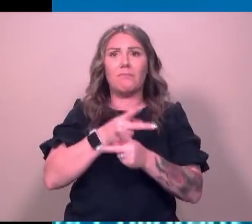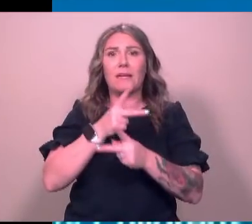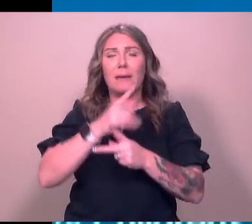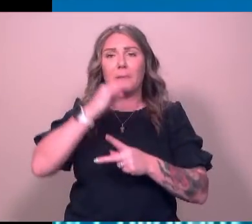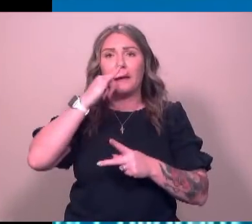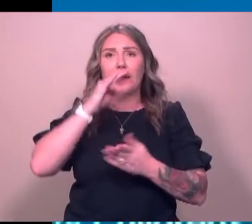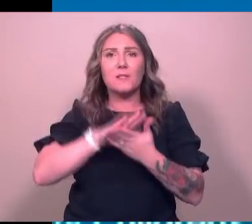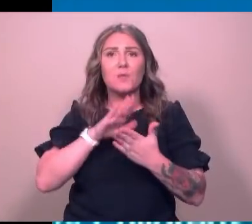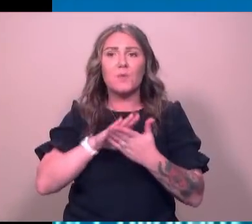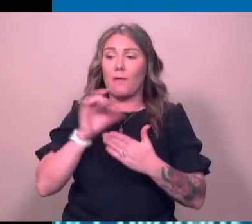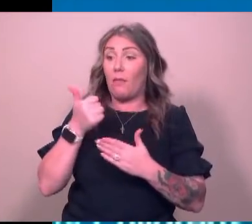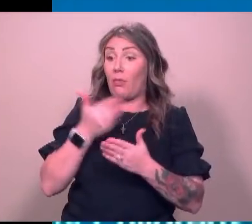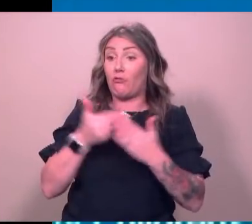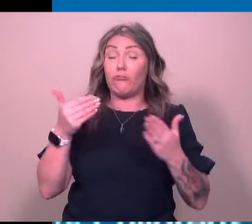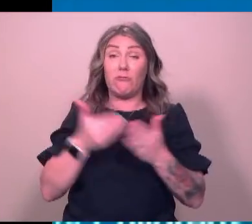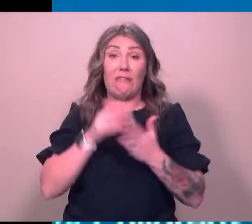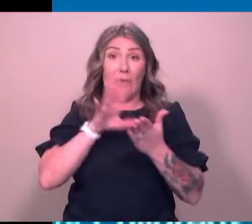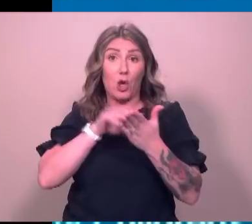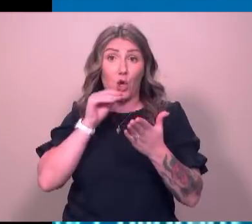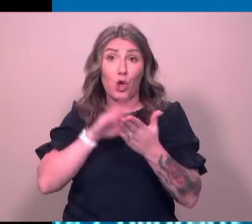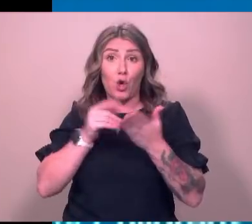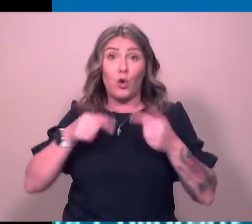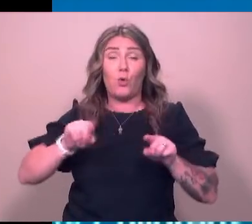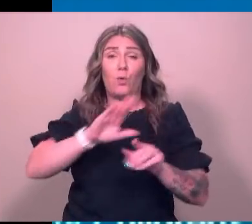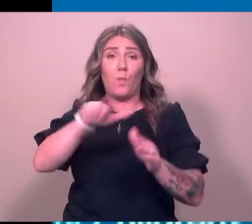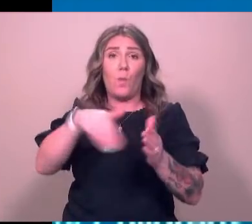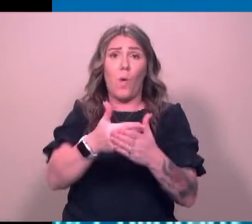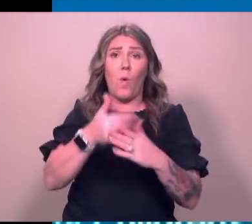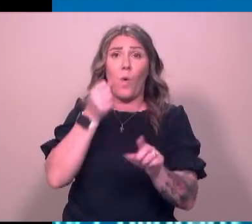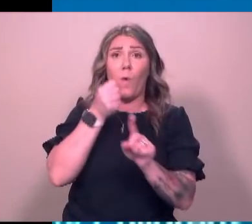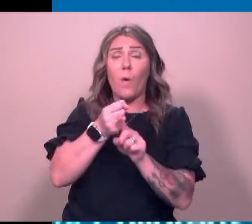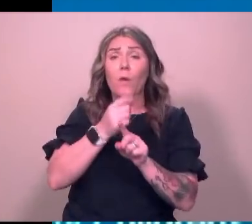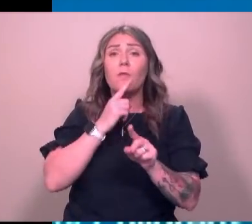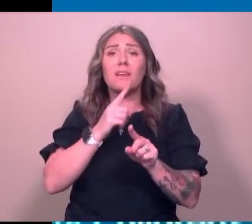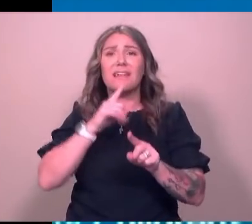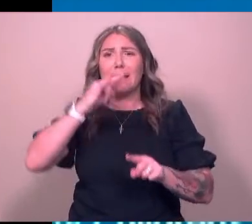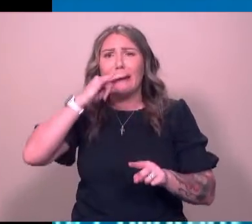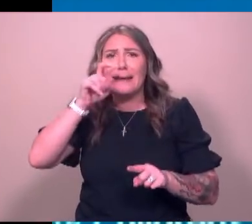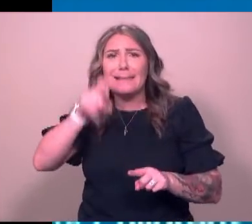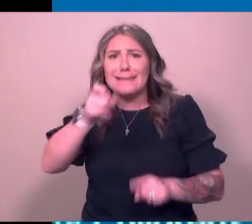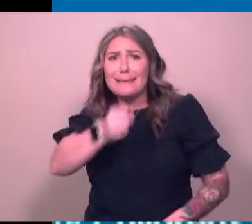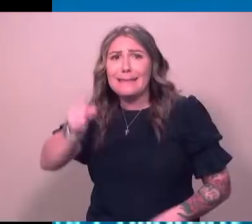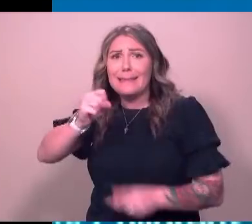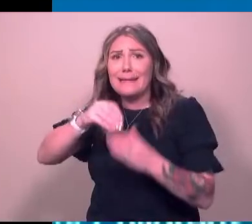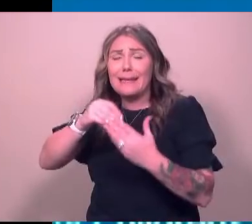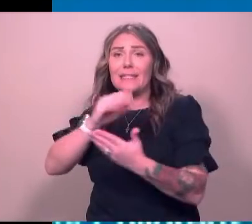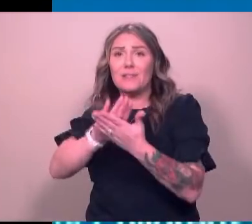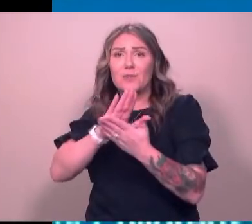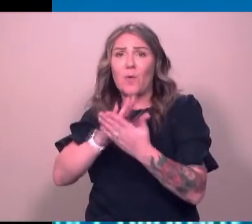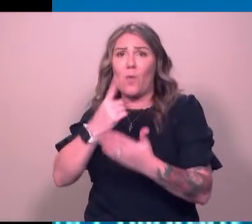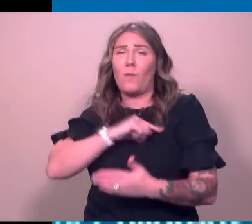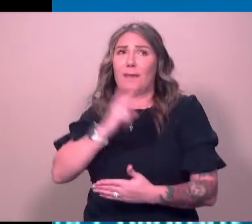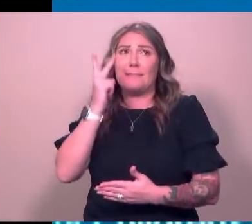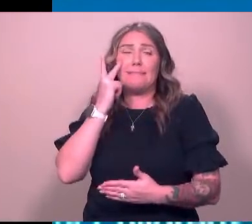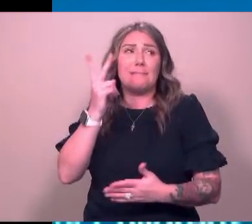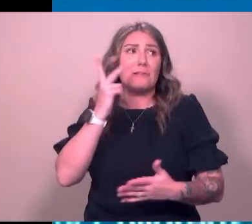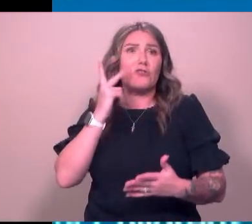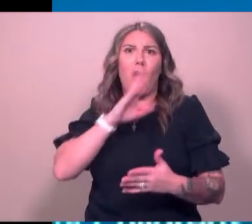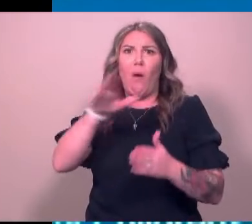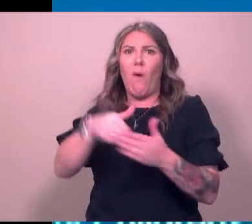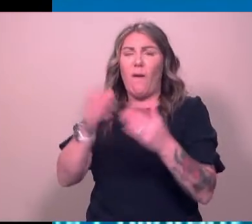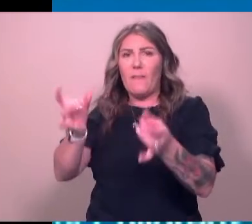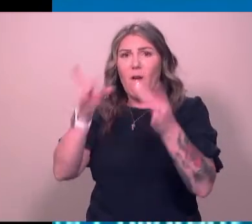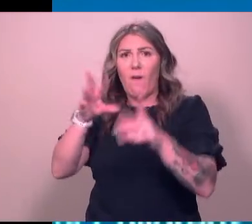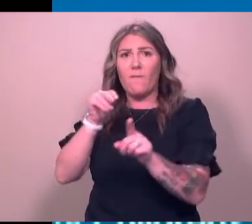other big thing I think we learned over the entire pandemic is kids need to be in school. We saw the detrimental effects on their